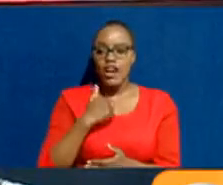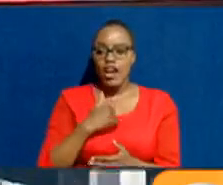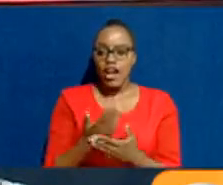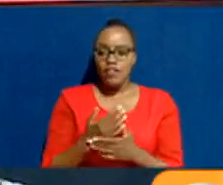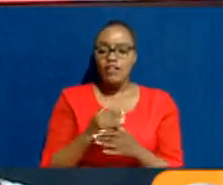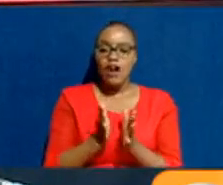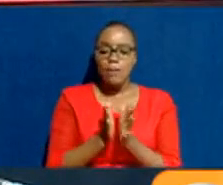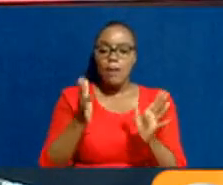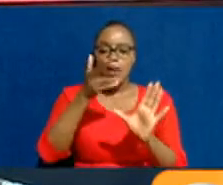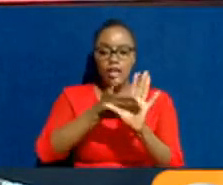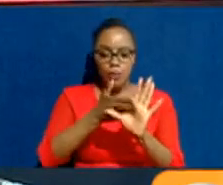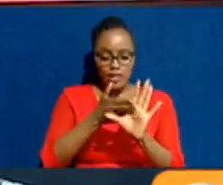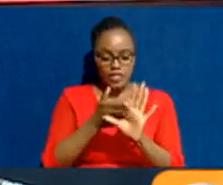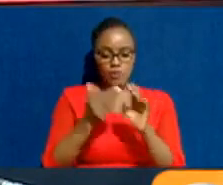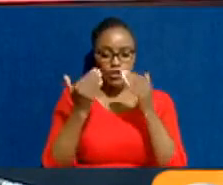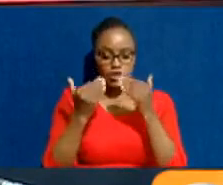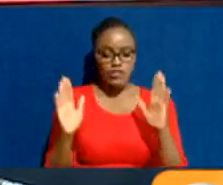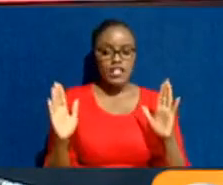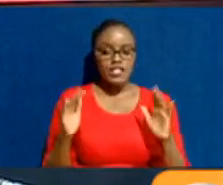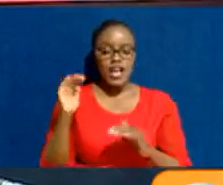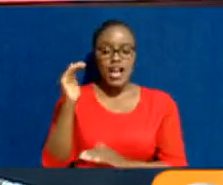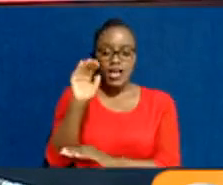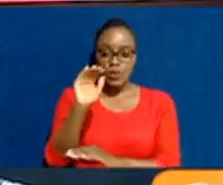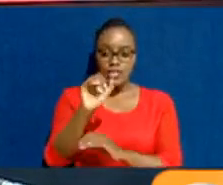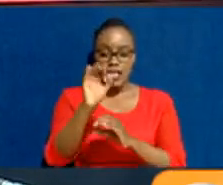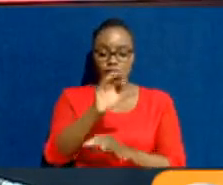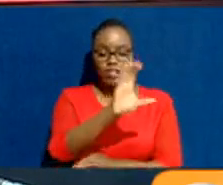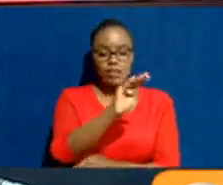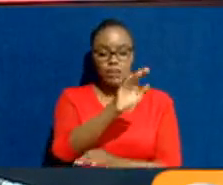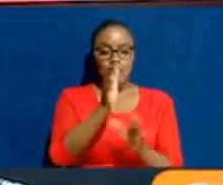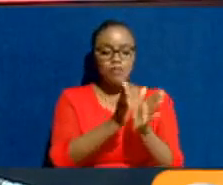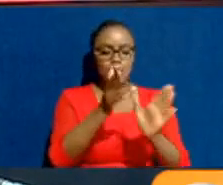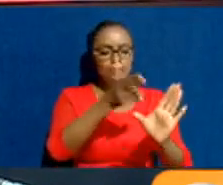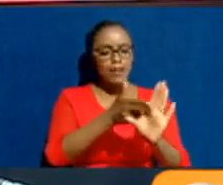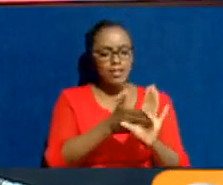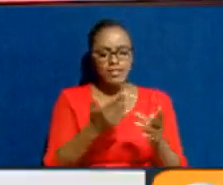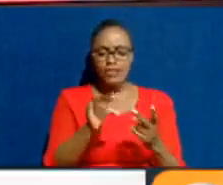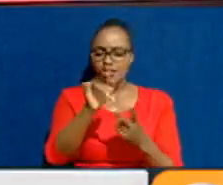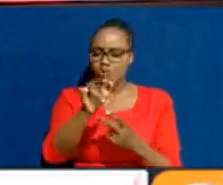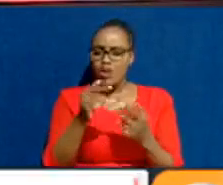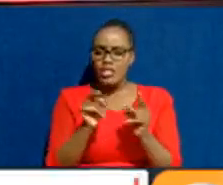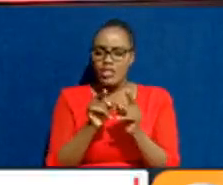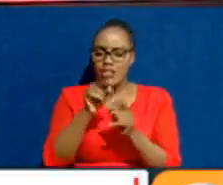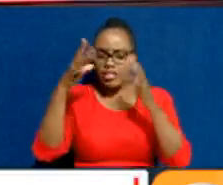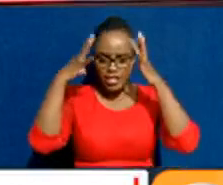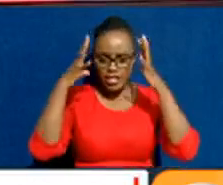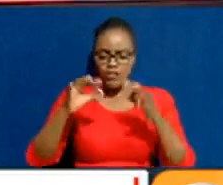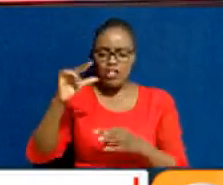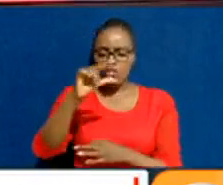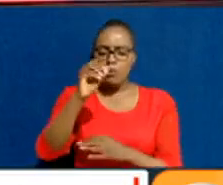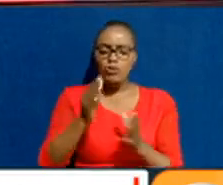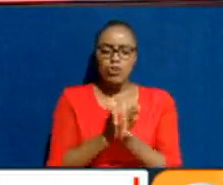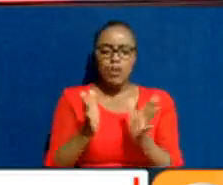through public participation now. And we are asking, if you take the CBC through public participation, why are you not taking this decision on GMOs through